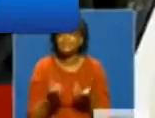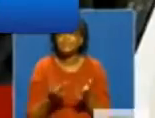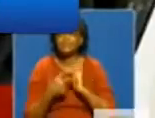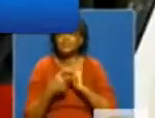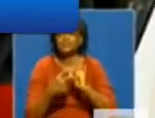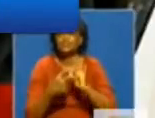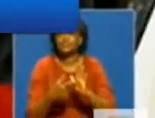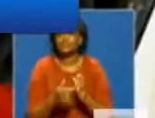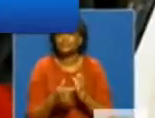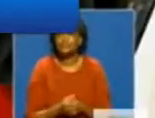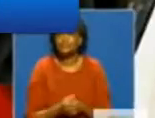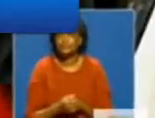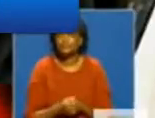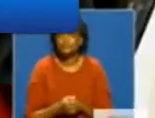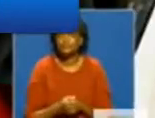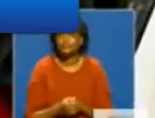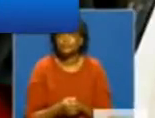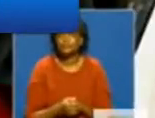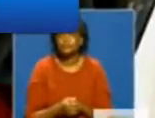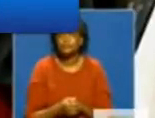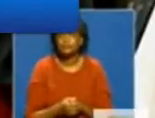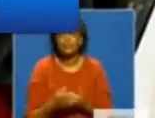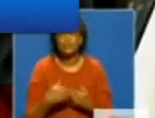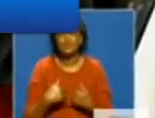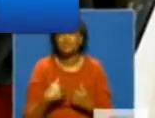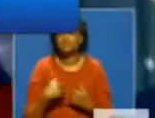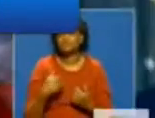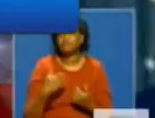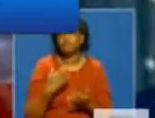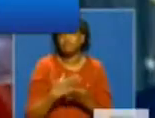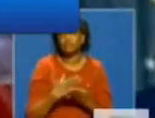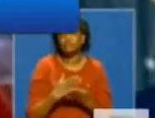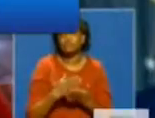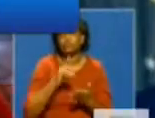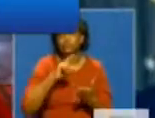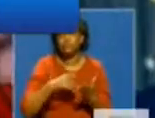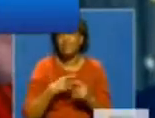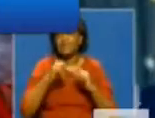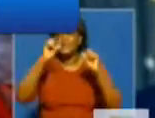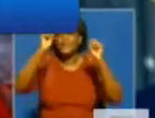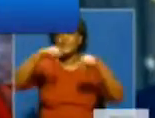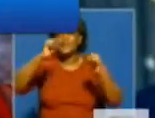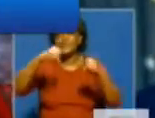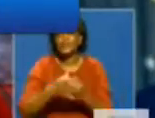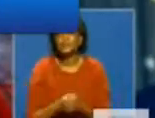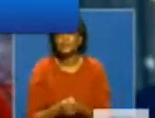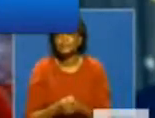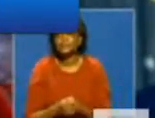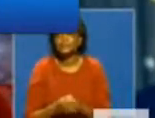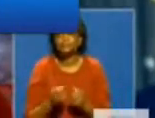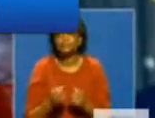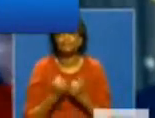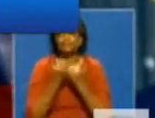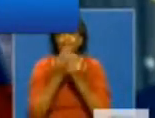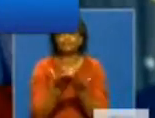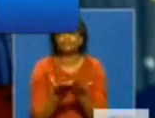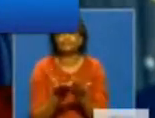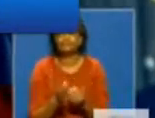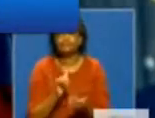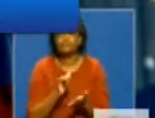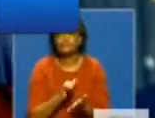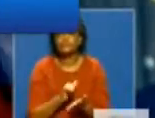submissions. My lord, they are onerous but possible. We wish to submit, my lord, that